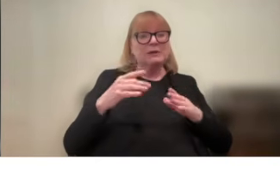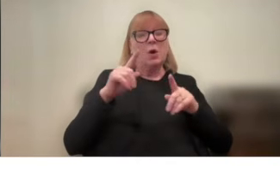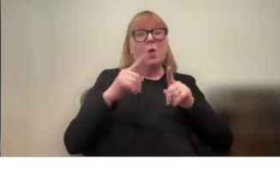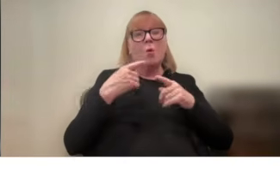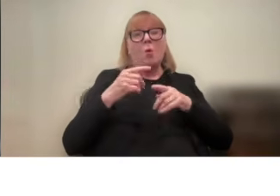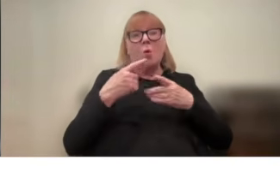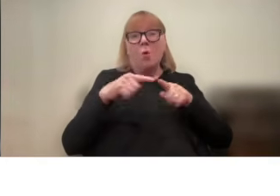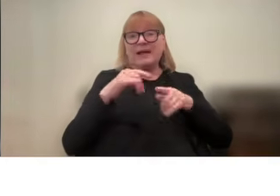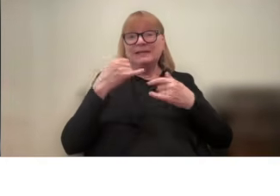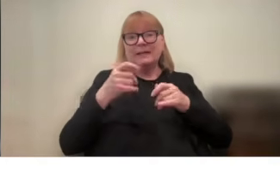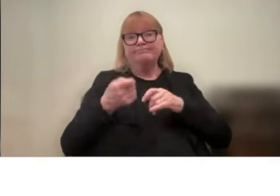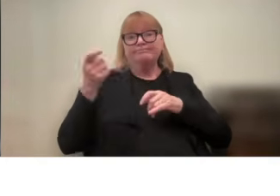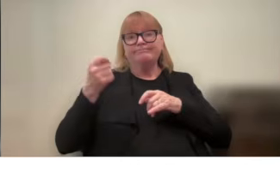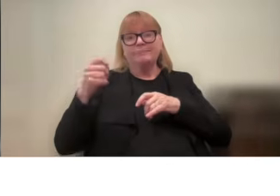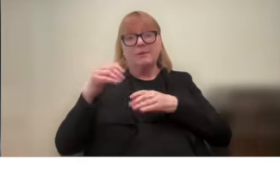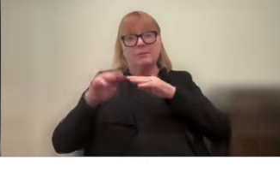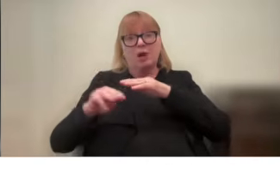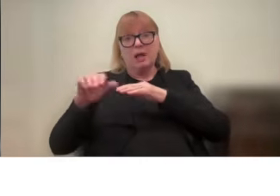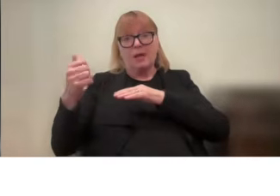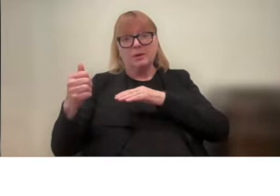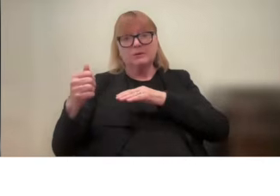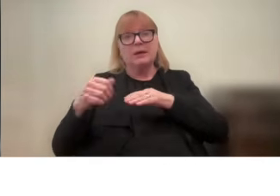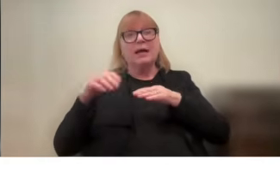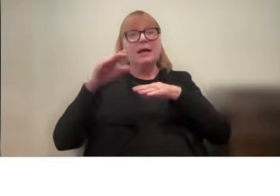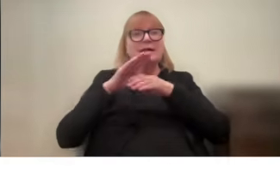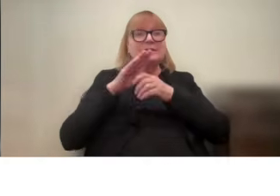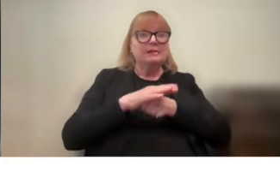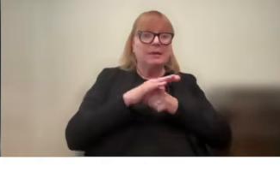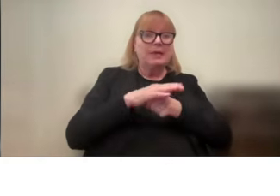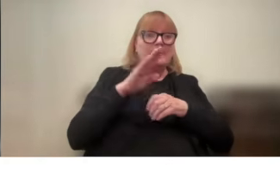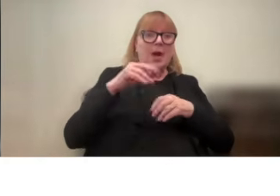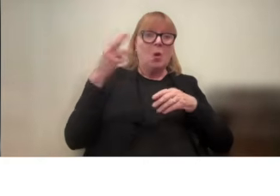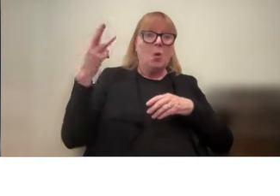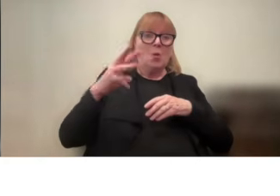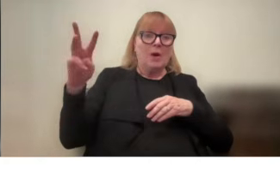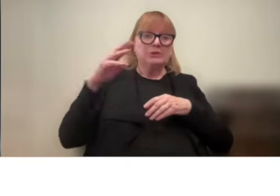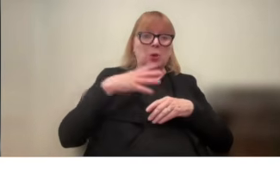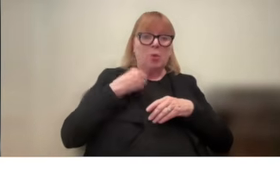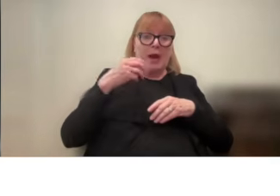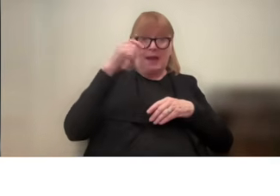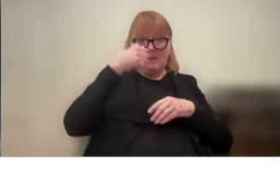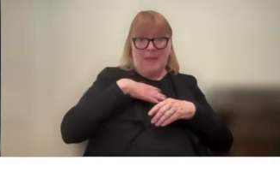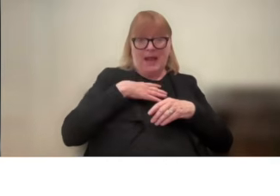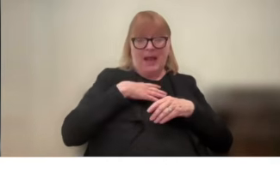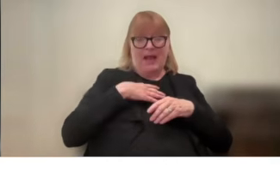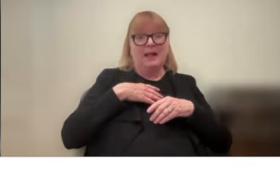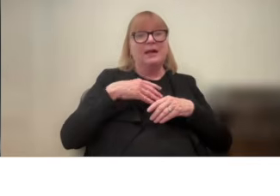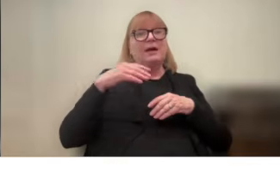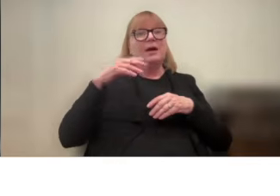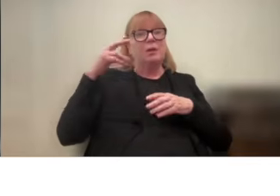consistently marginalizing others. Dominated by Western white male perspective, the canon often sidelines forms